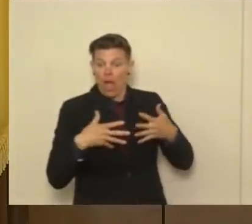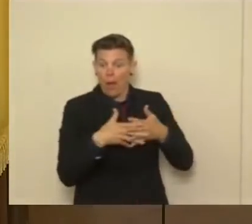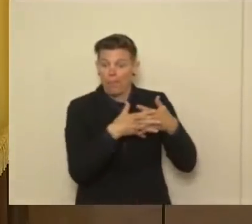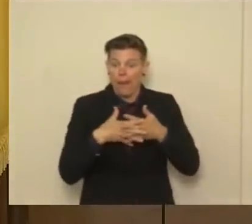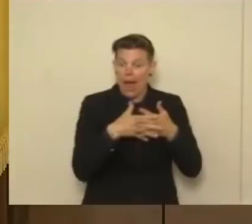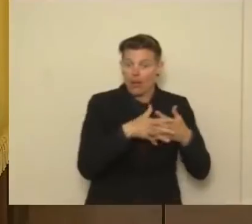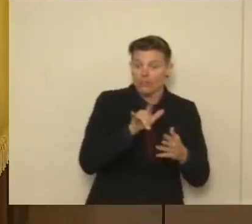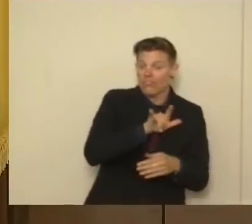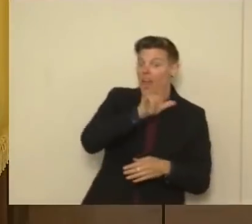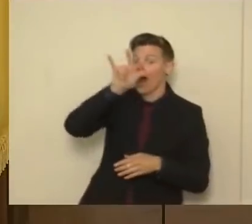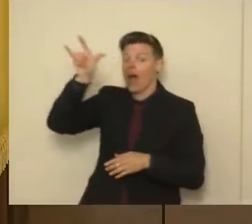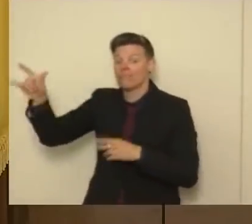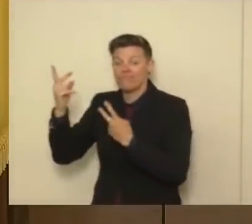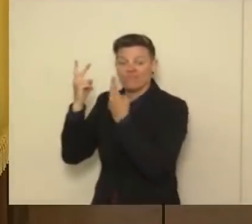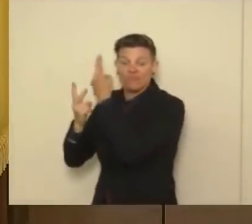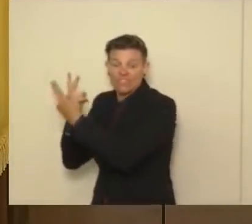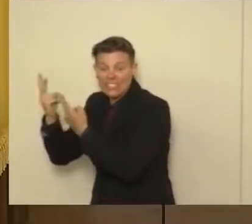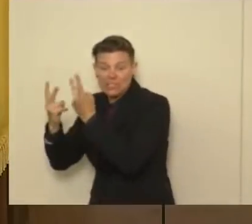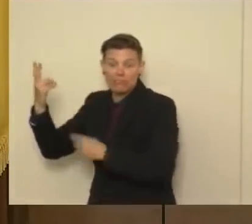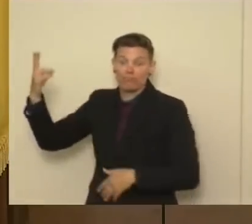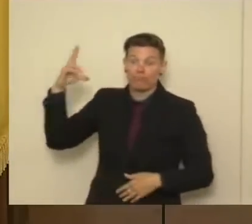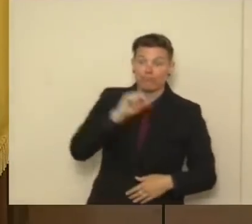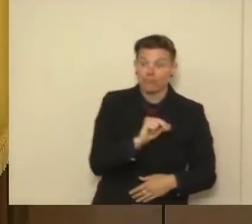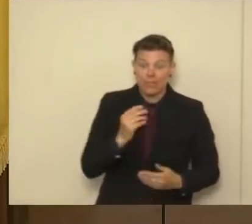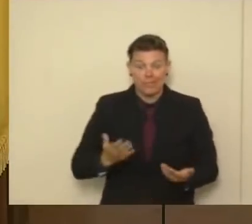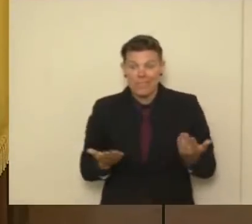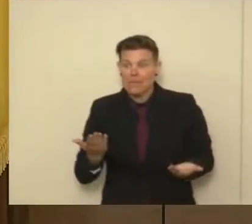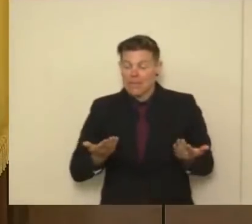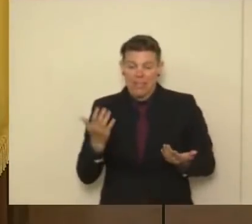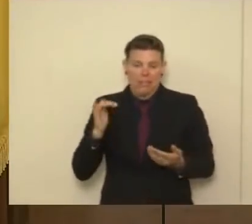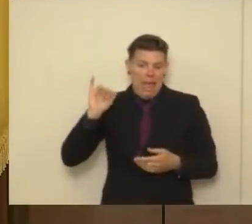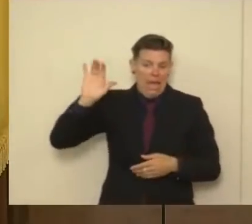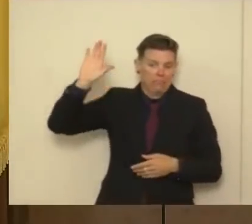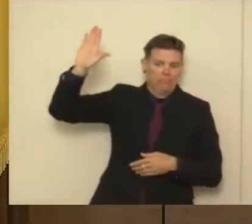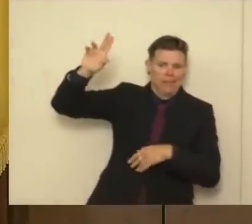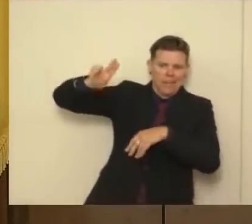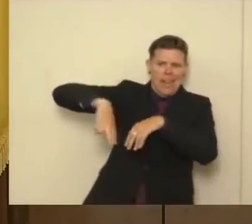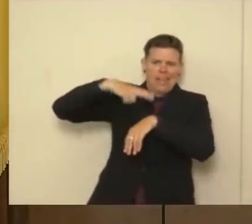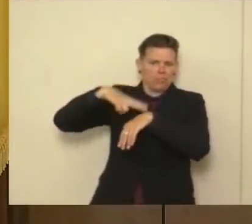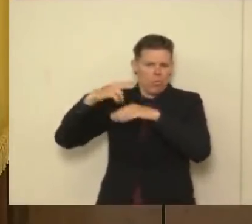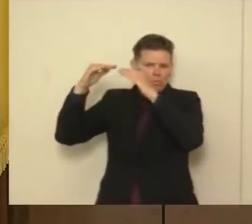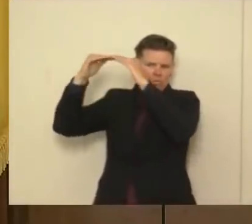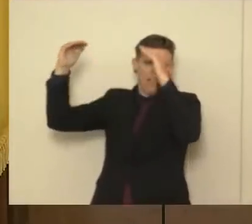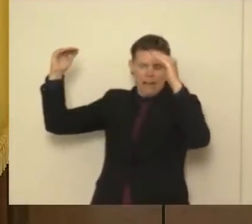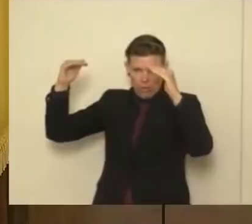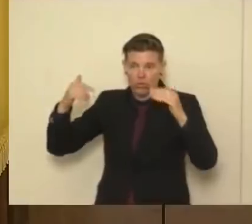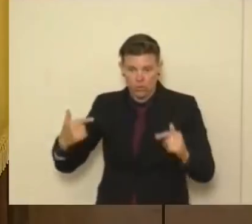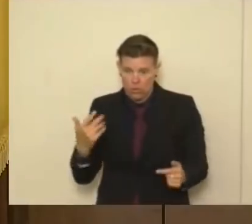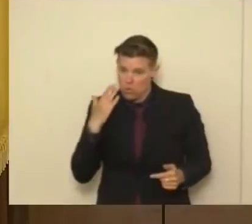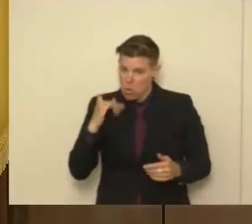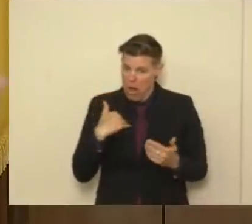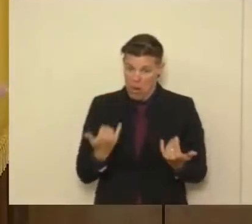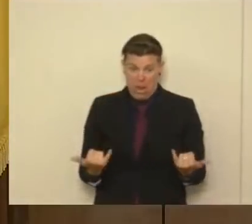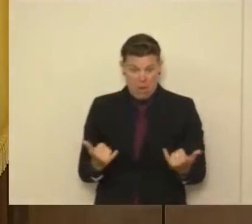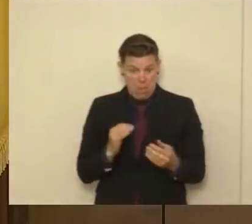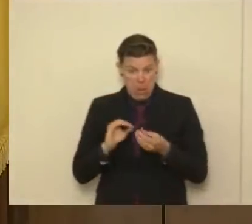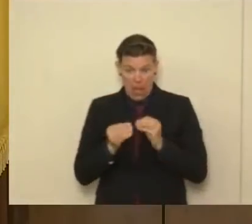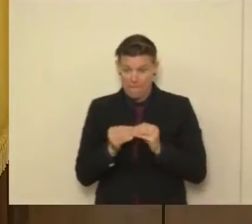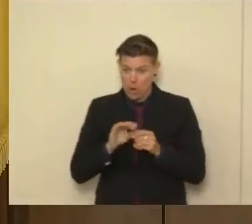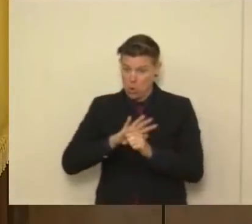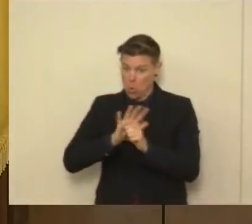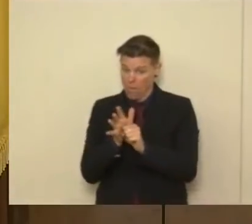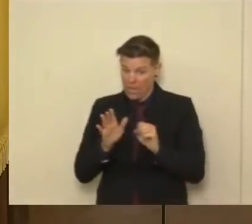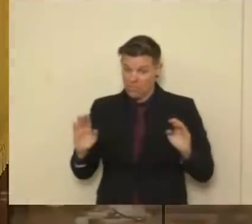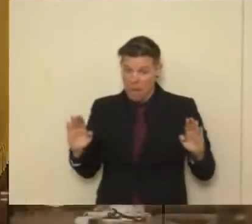don't have a national response, and we have a huge uptick in national cases. Thank you, Dr. Scraggs.